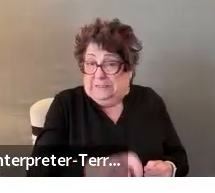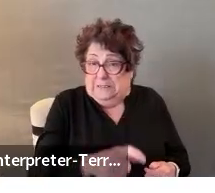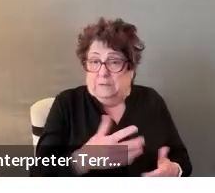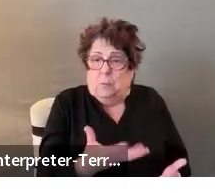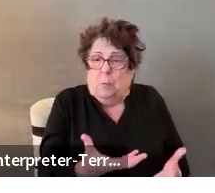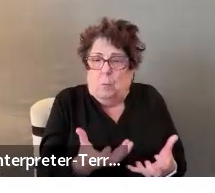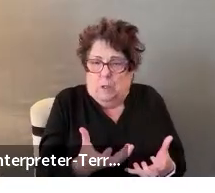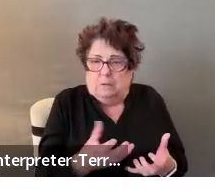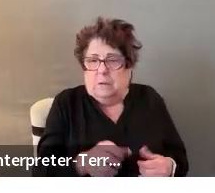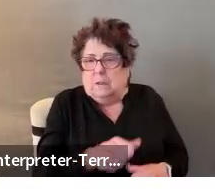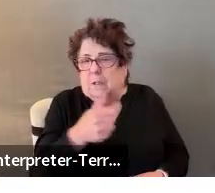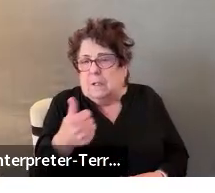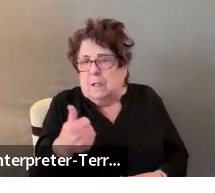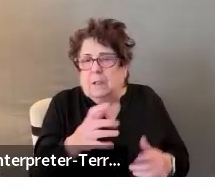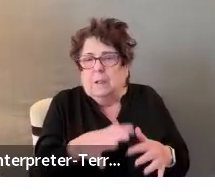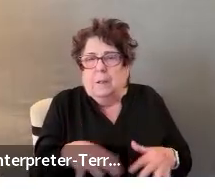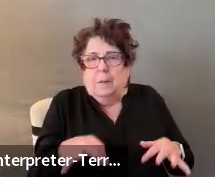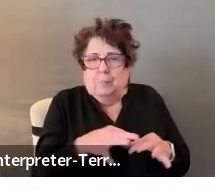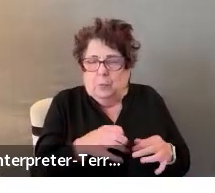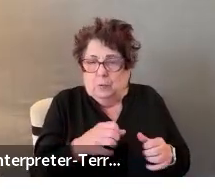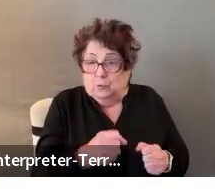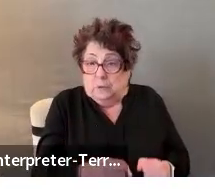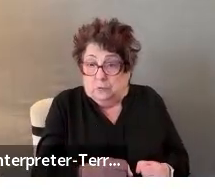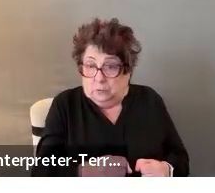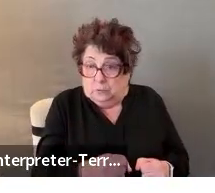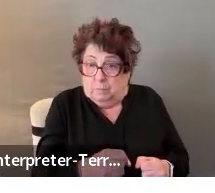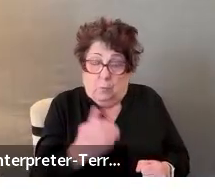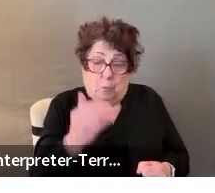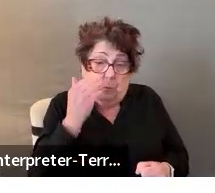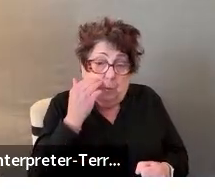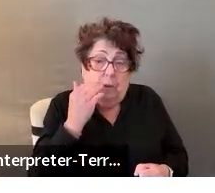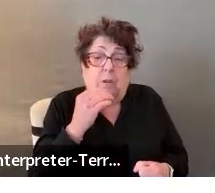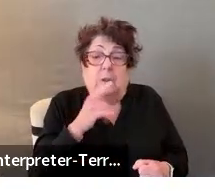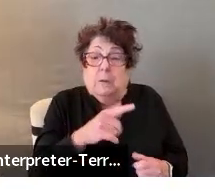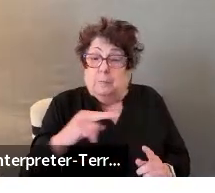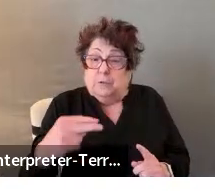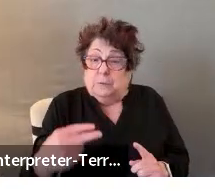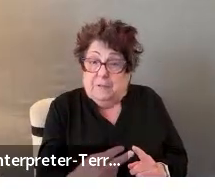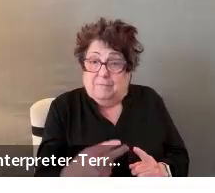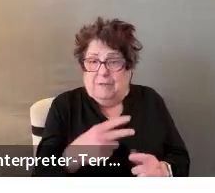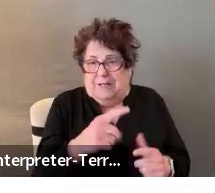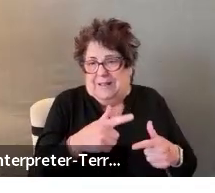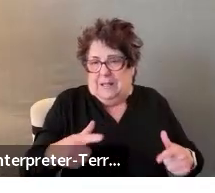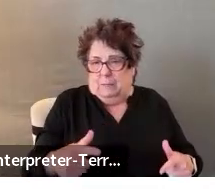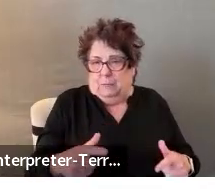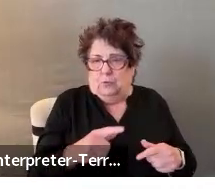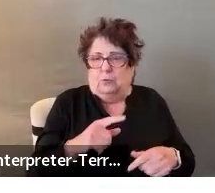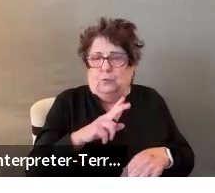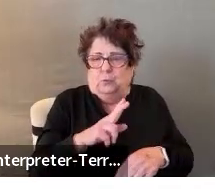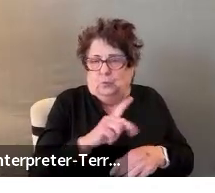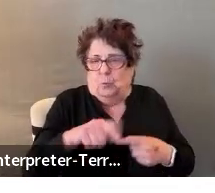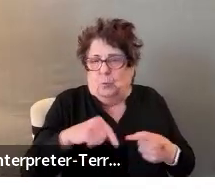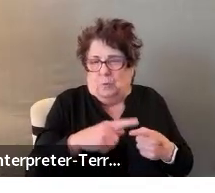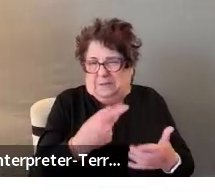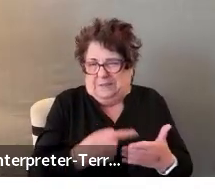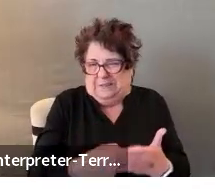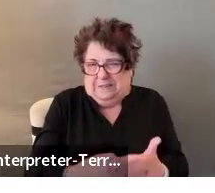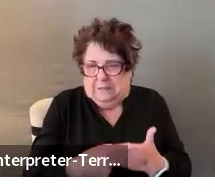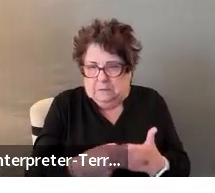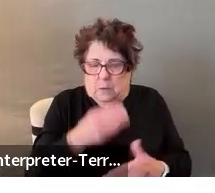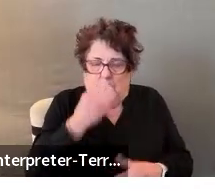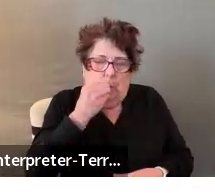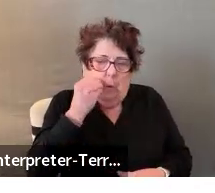aware of the perspective and language used when discussing home modification and AT. Instead of focusing